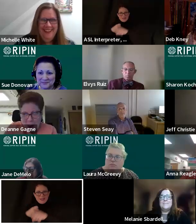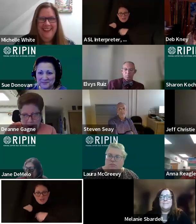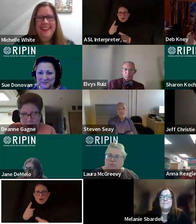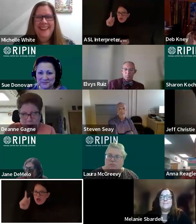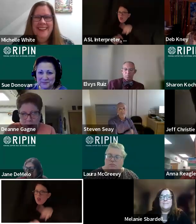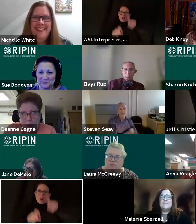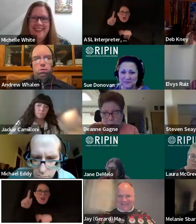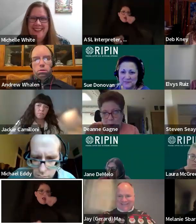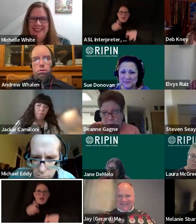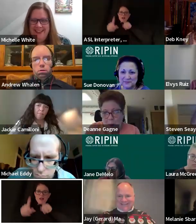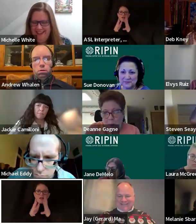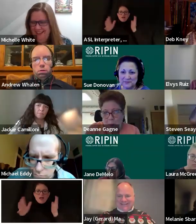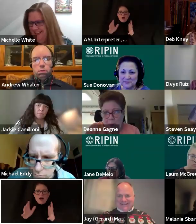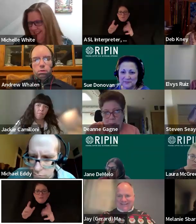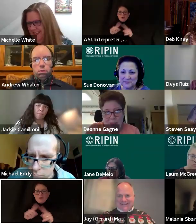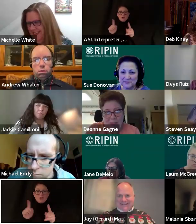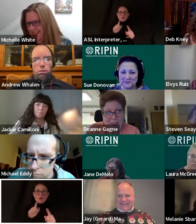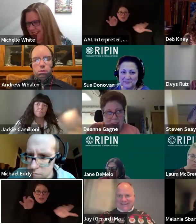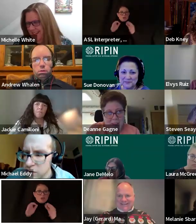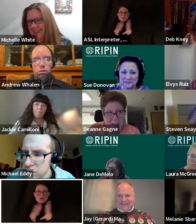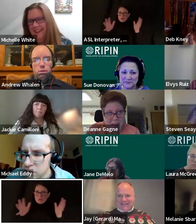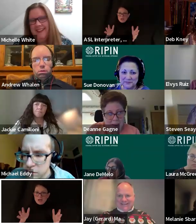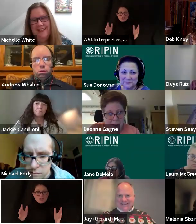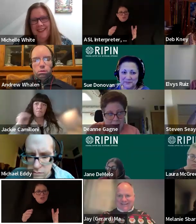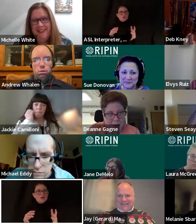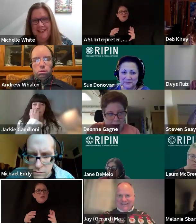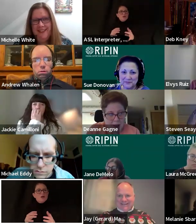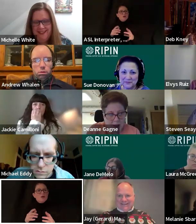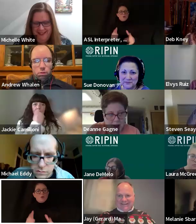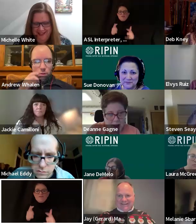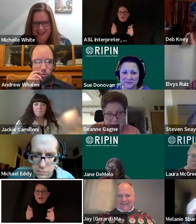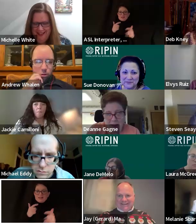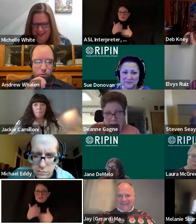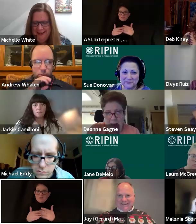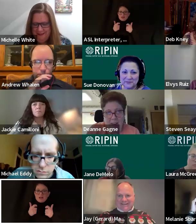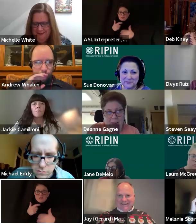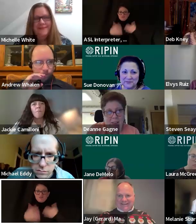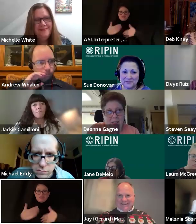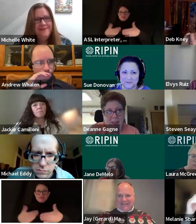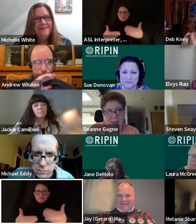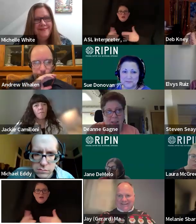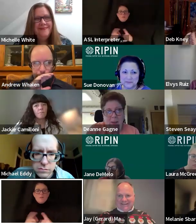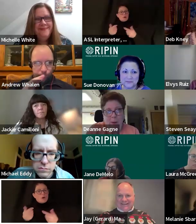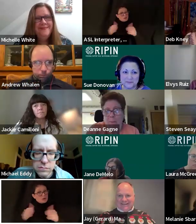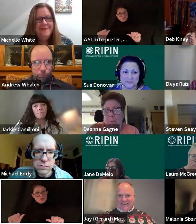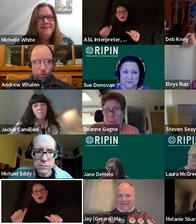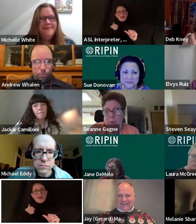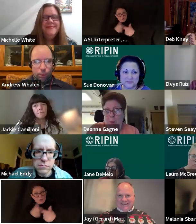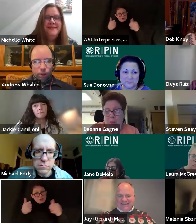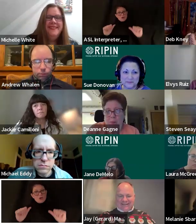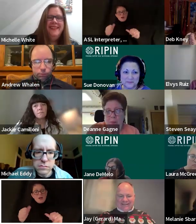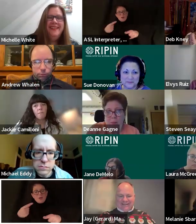lots of questions. But you can only do so much, right? Like you're doing it, going as fast as you can. We're trying. We are